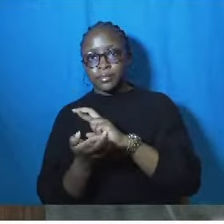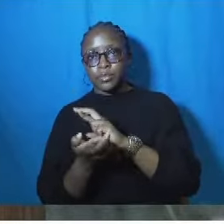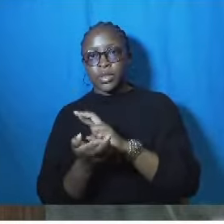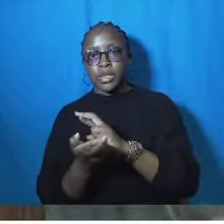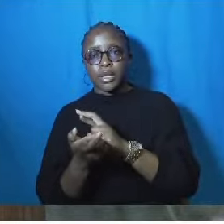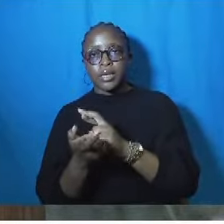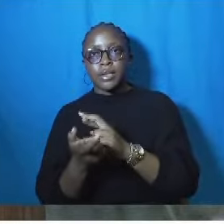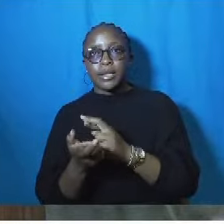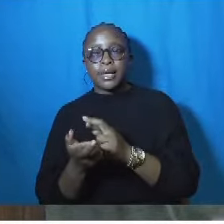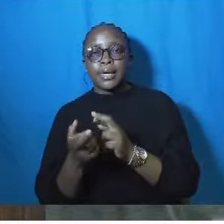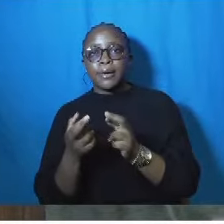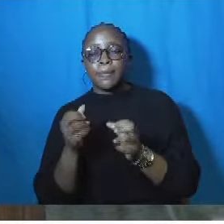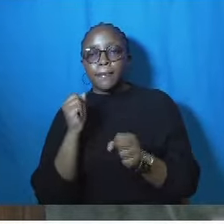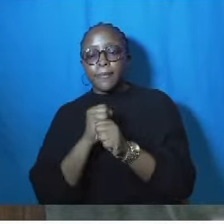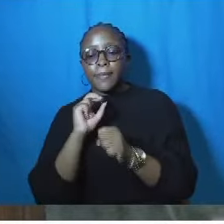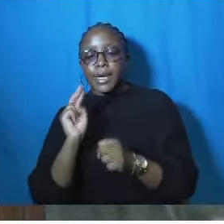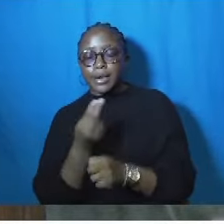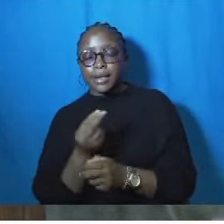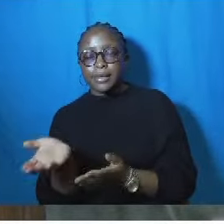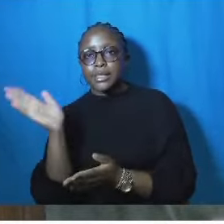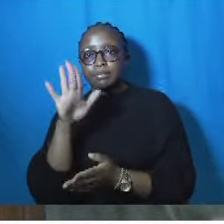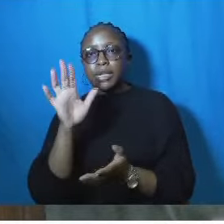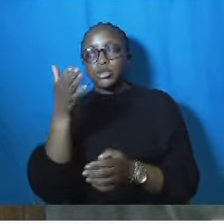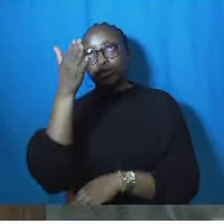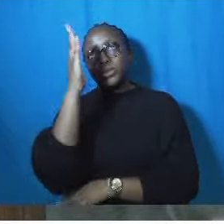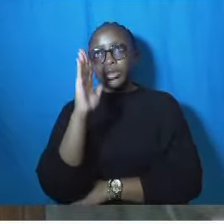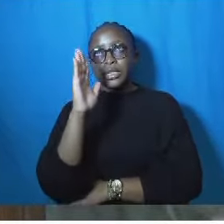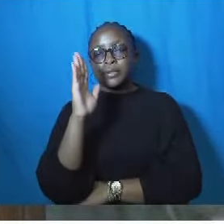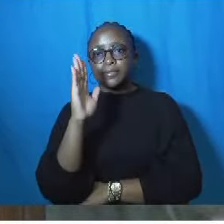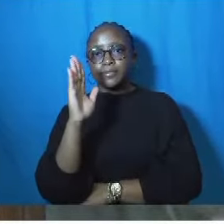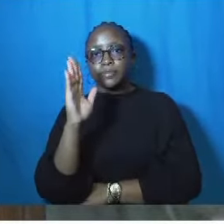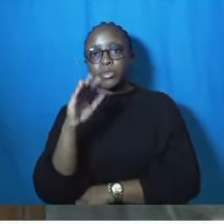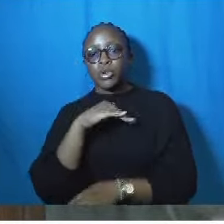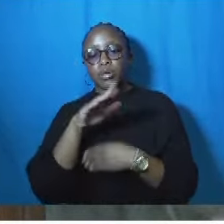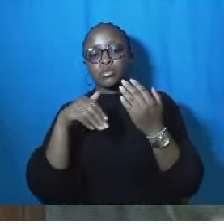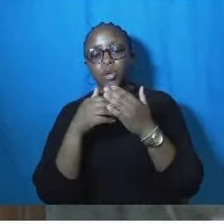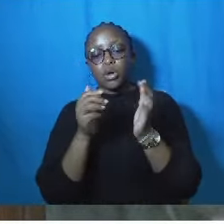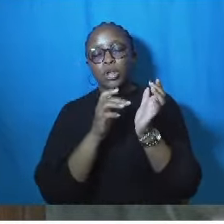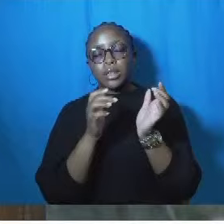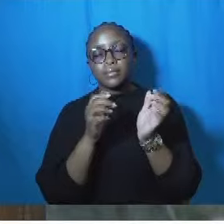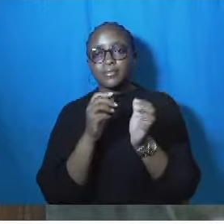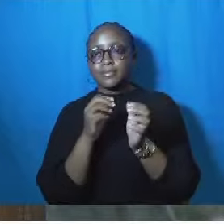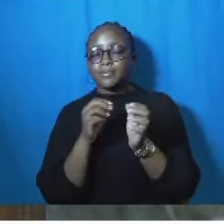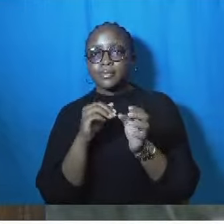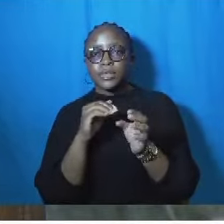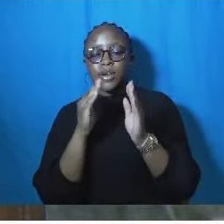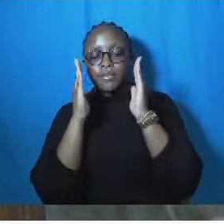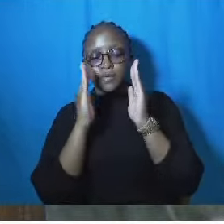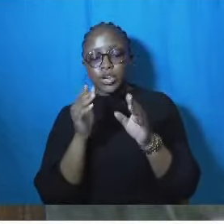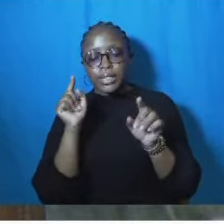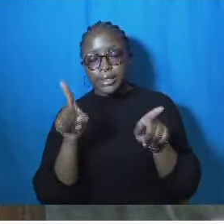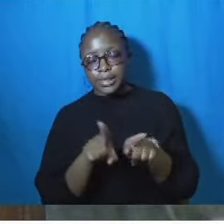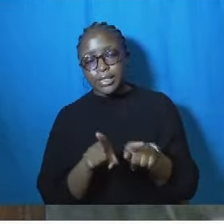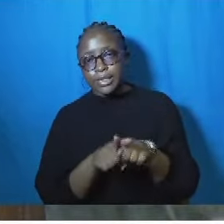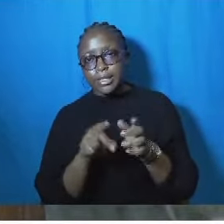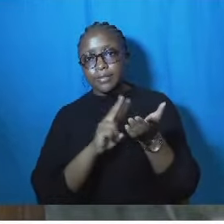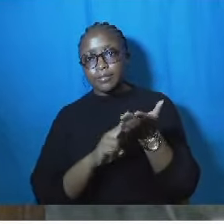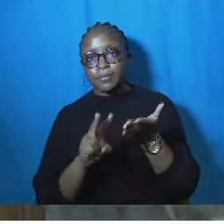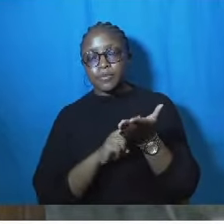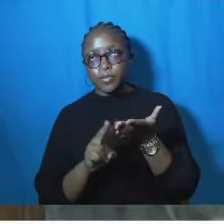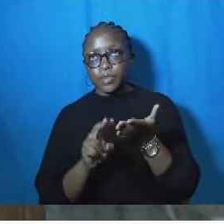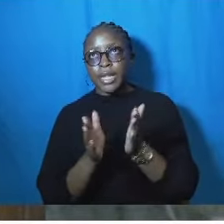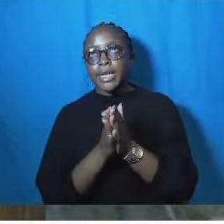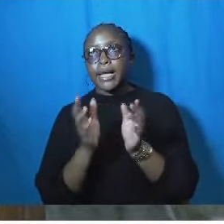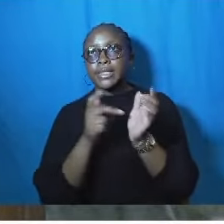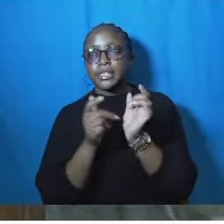one another. The whole Bible story fits together in this prayer of Jesus, that they may be